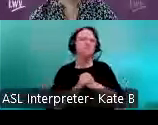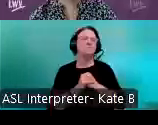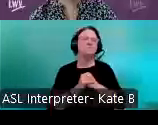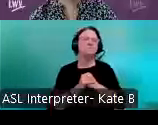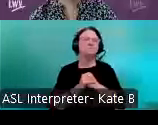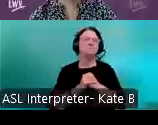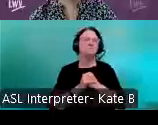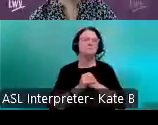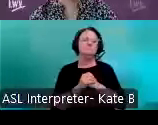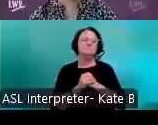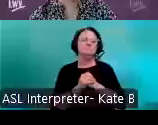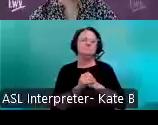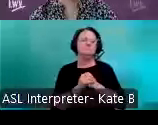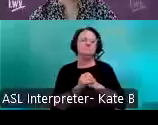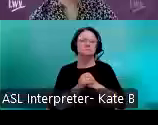November 5th.